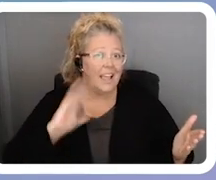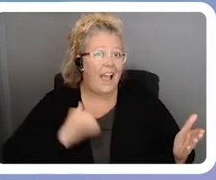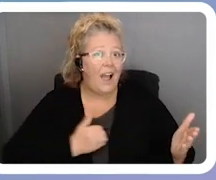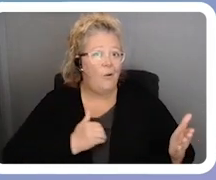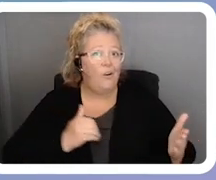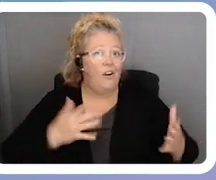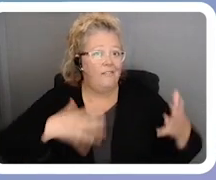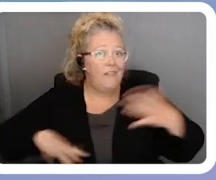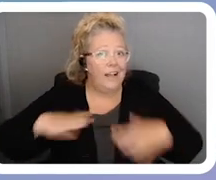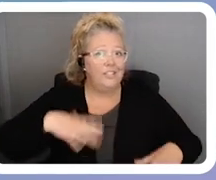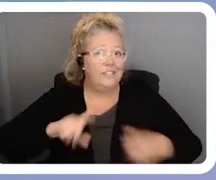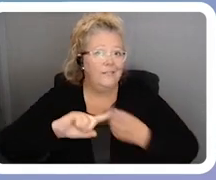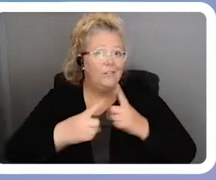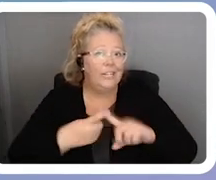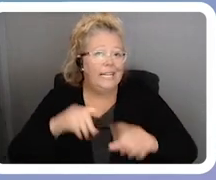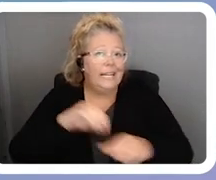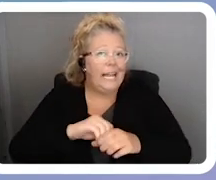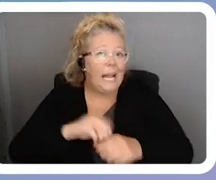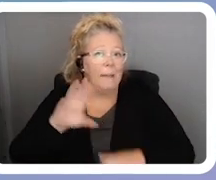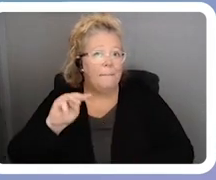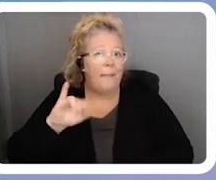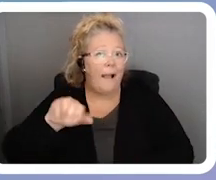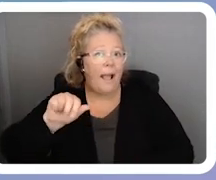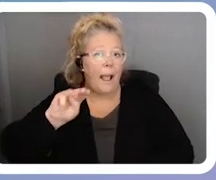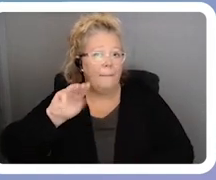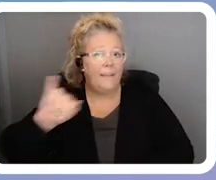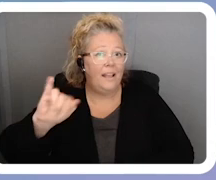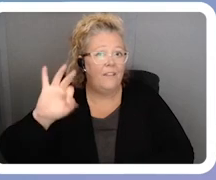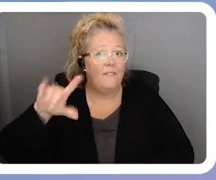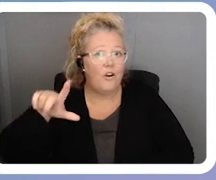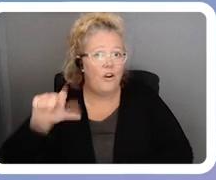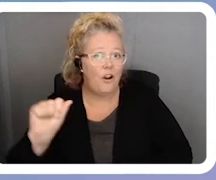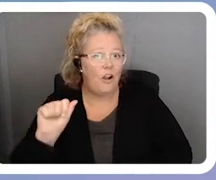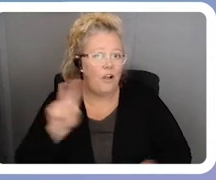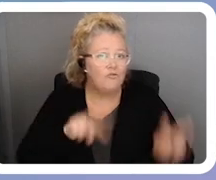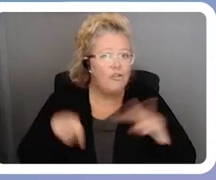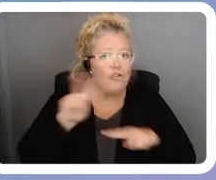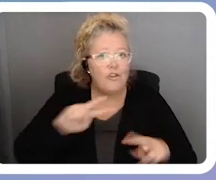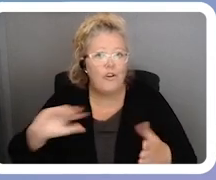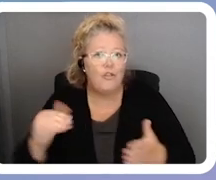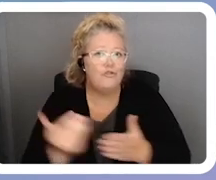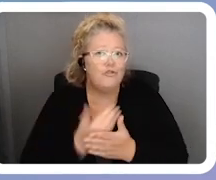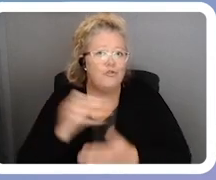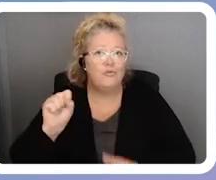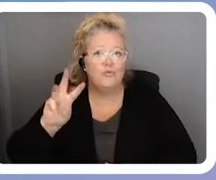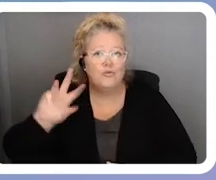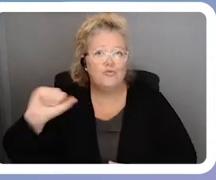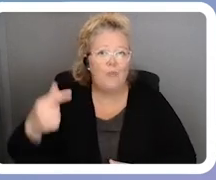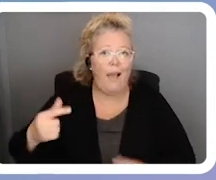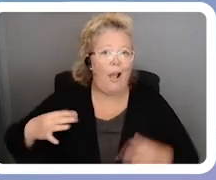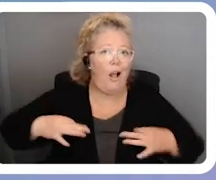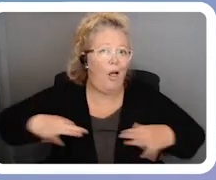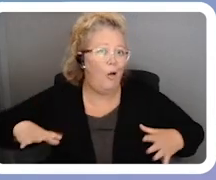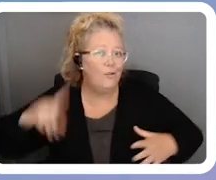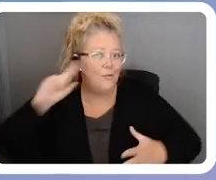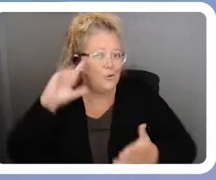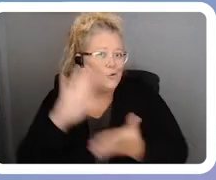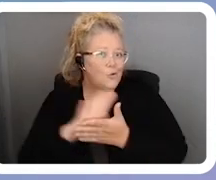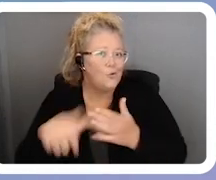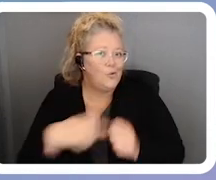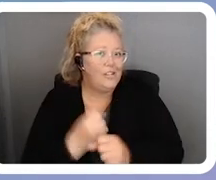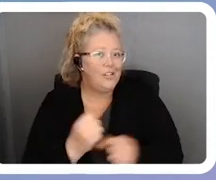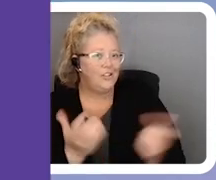and fashion-forward friends and influencers in Miami, Florida, for a look at the newest Best Buddy swag for